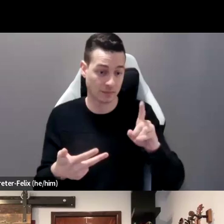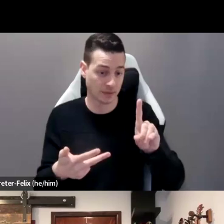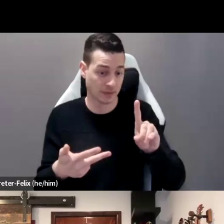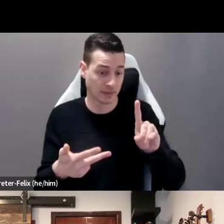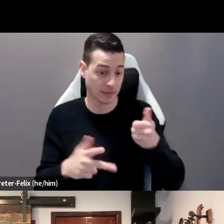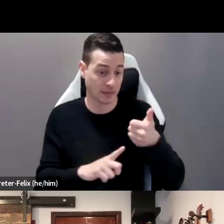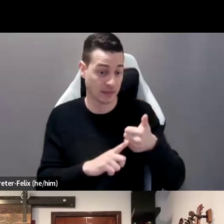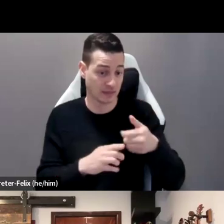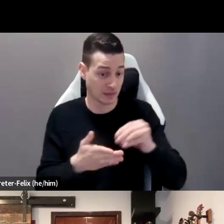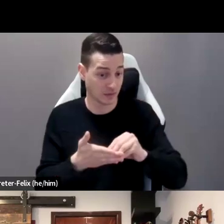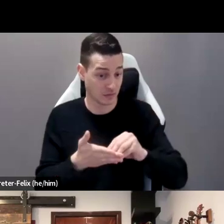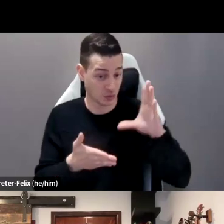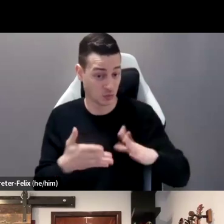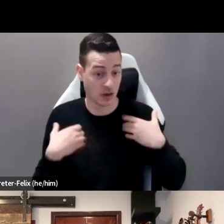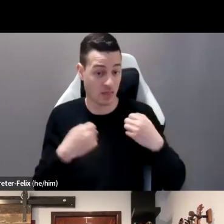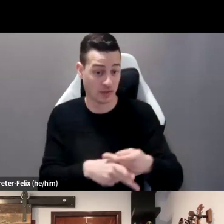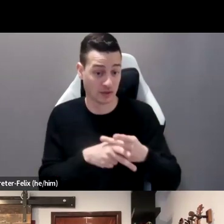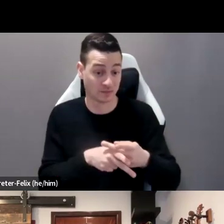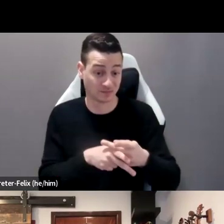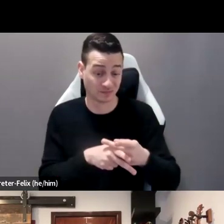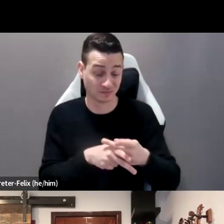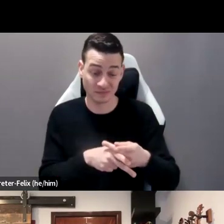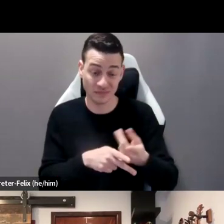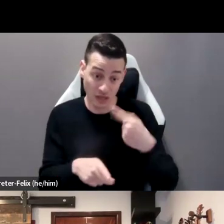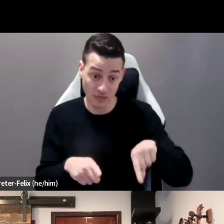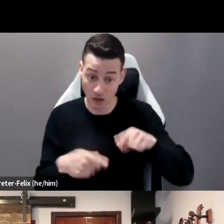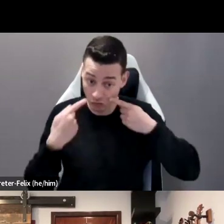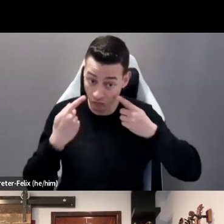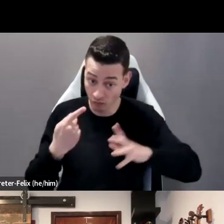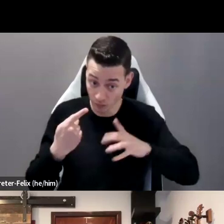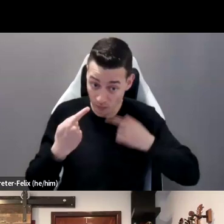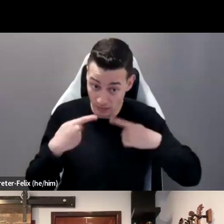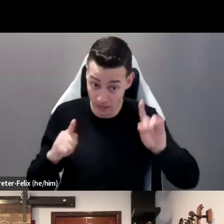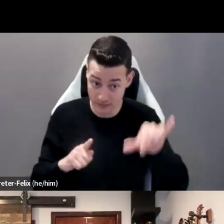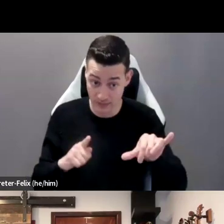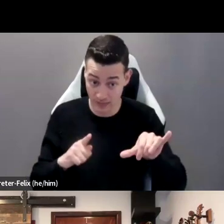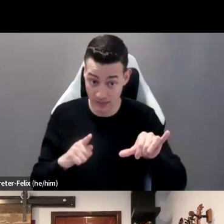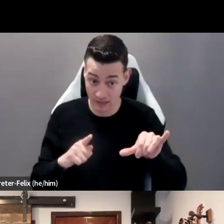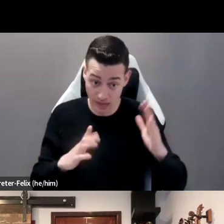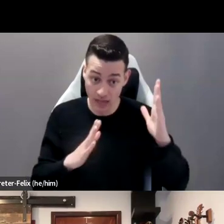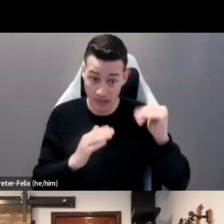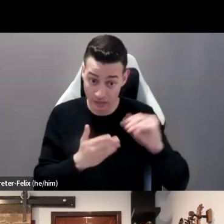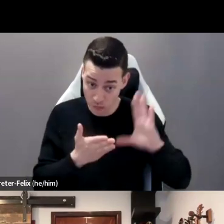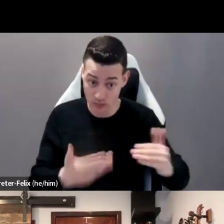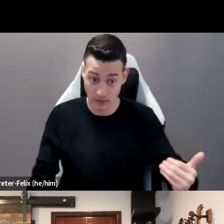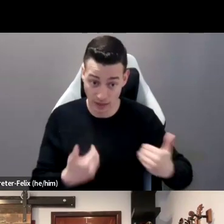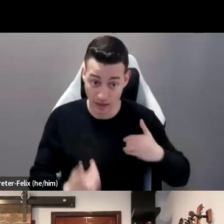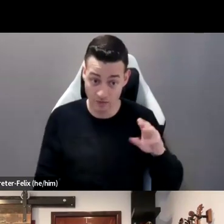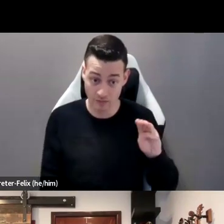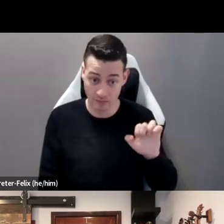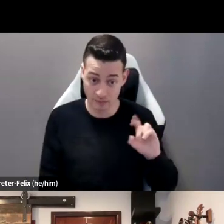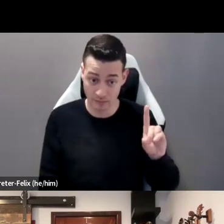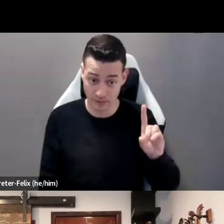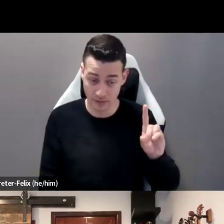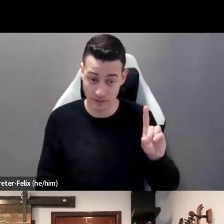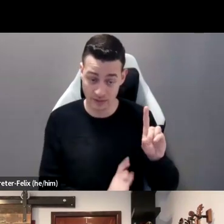that's a stated position, not just the default position. They actually do expect students to use